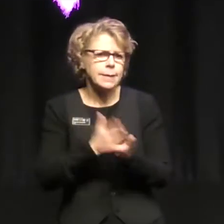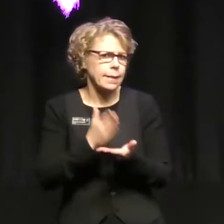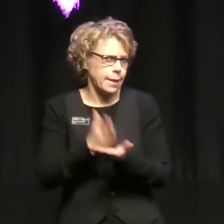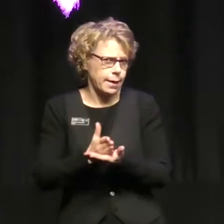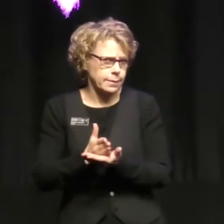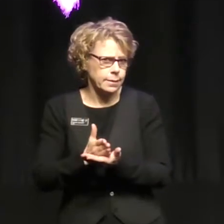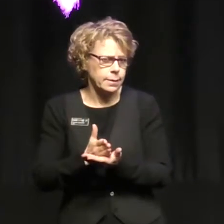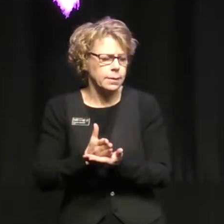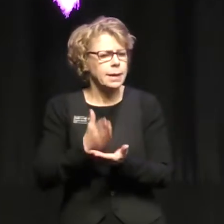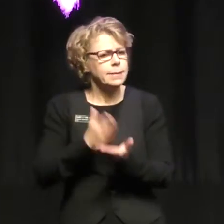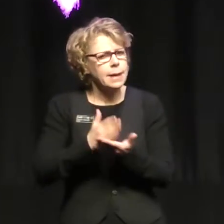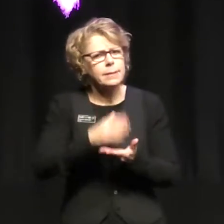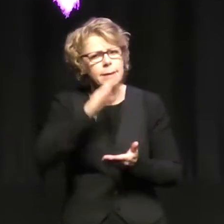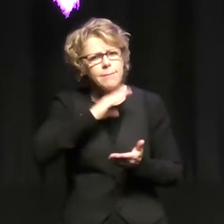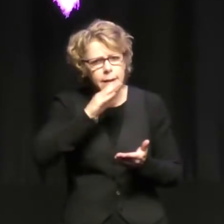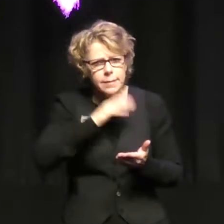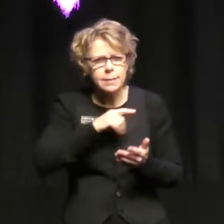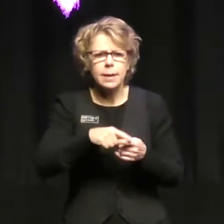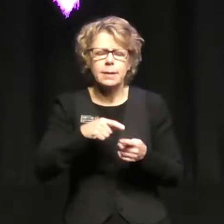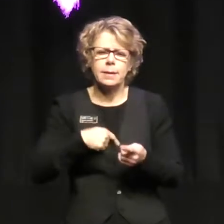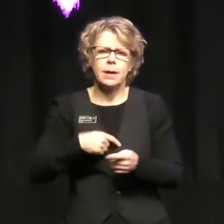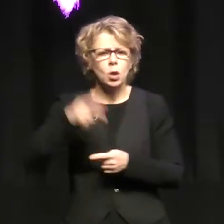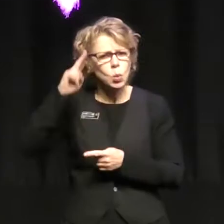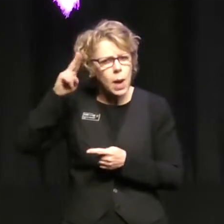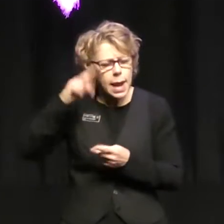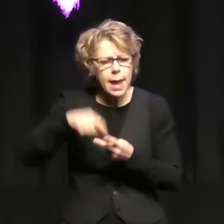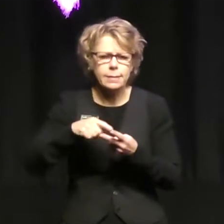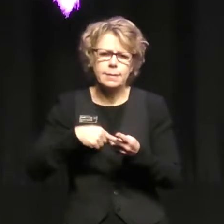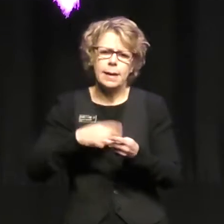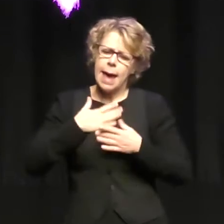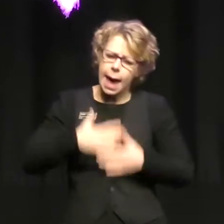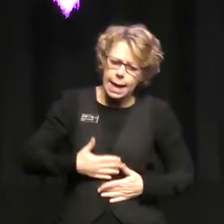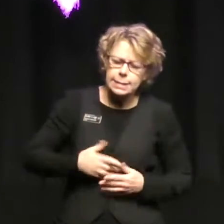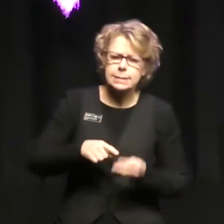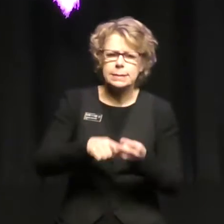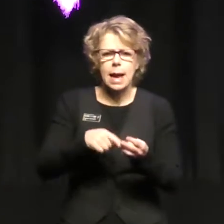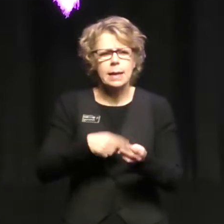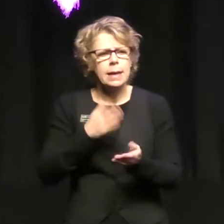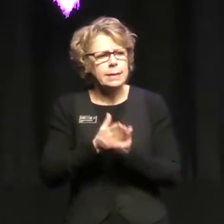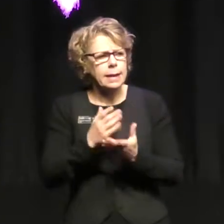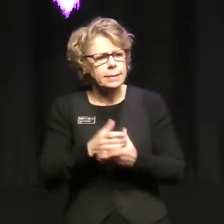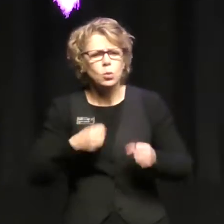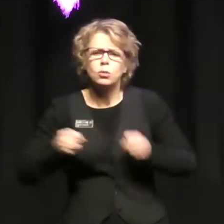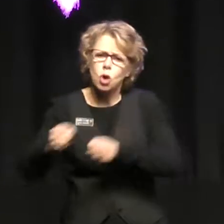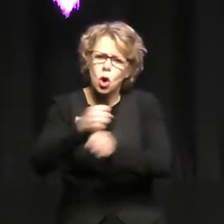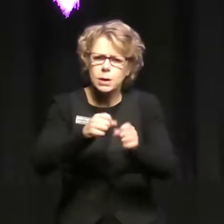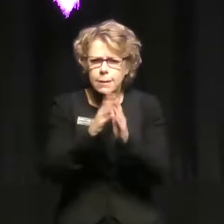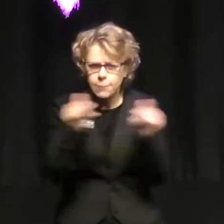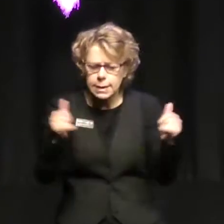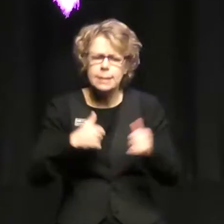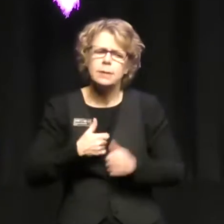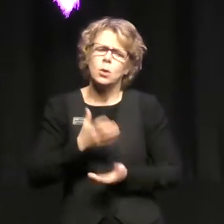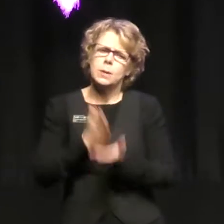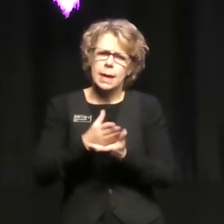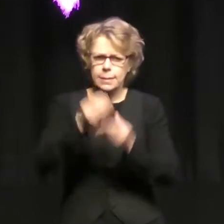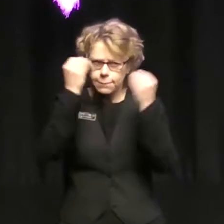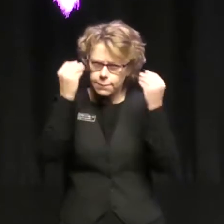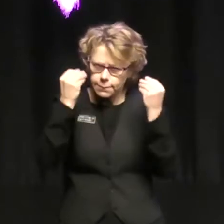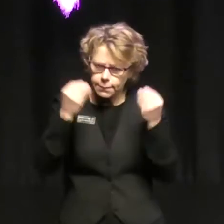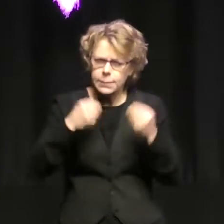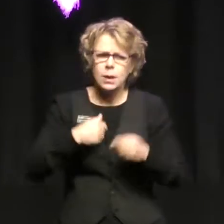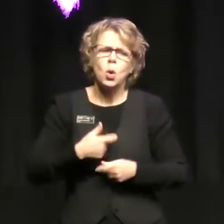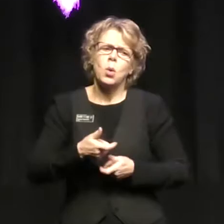rights. Right to water, right to sanitation, right to health, right to mobility, right to education, right